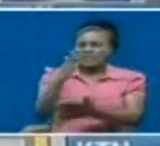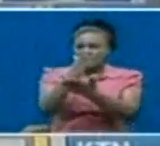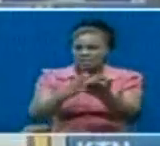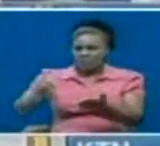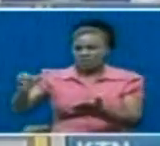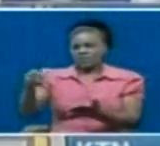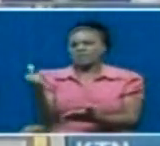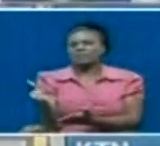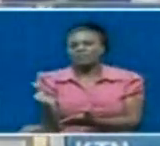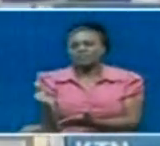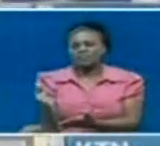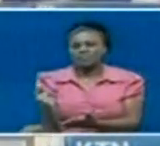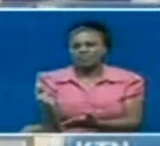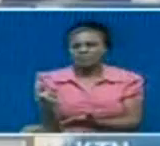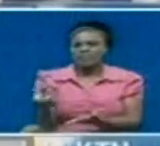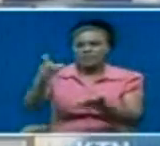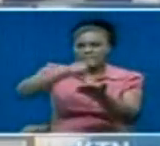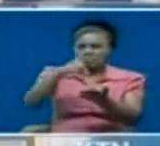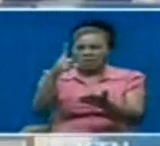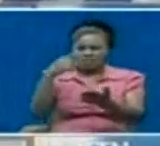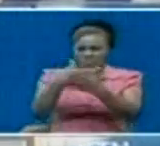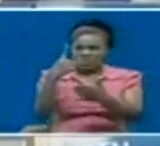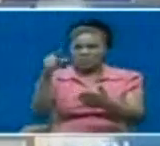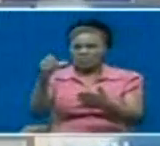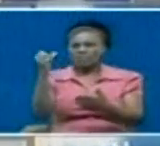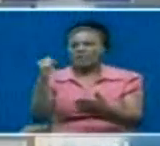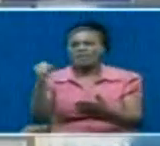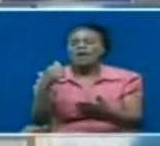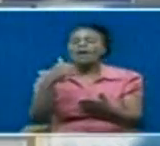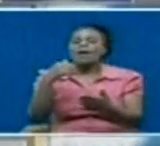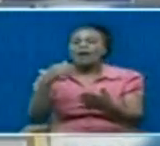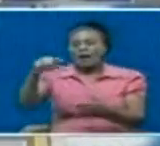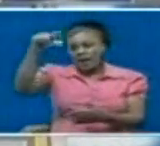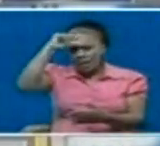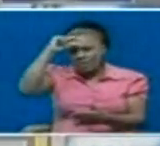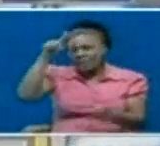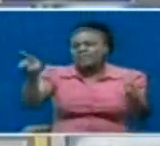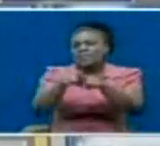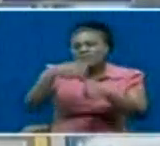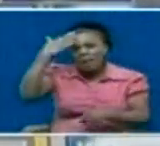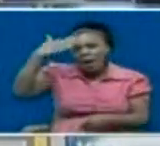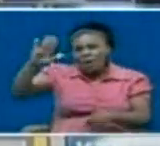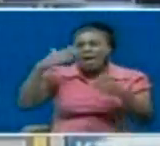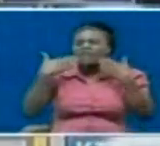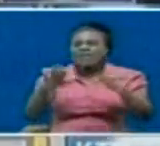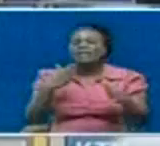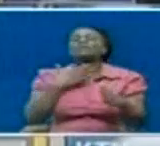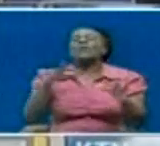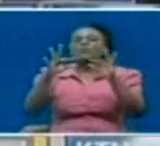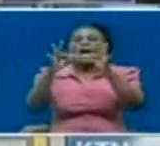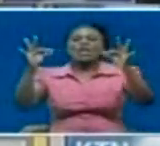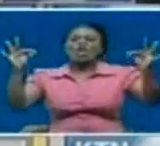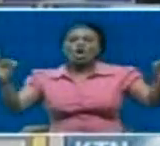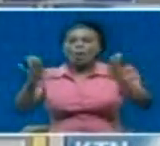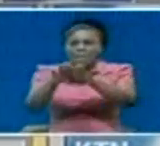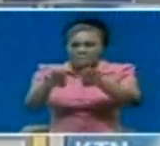The figure has now slightly increased to 1.5. We are, of course, as a government, aware that we need a long-term and sustainable